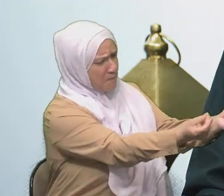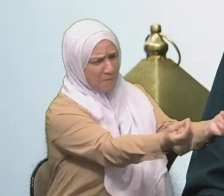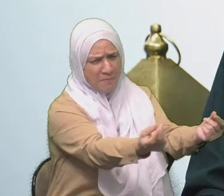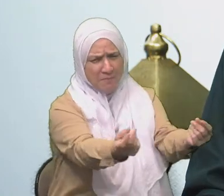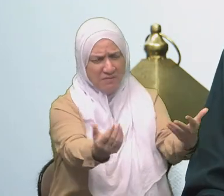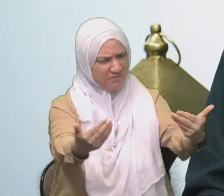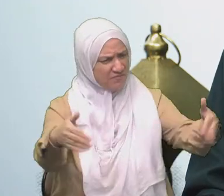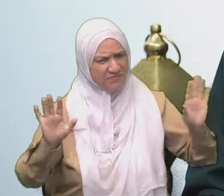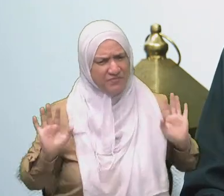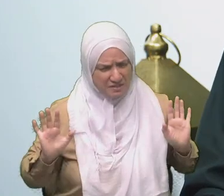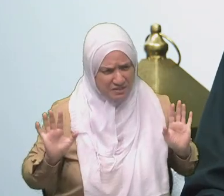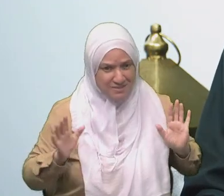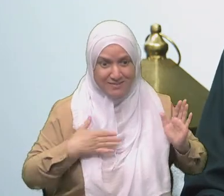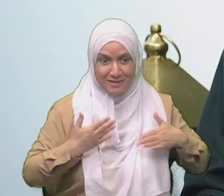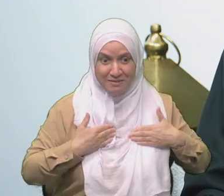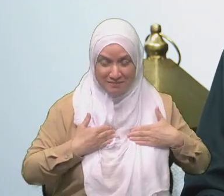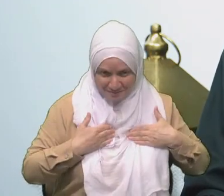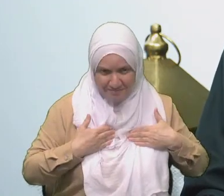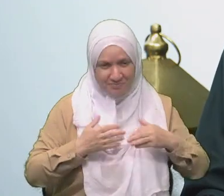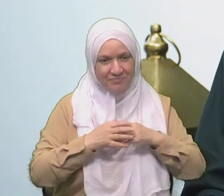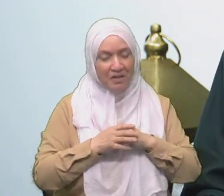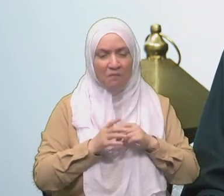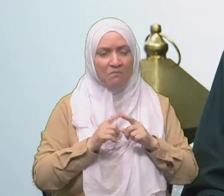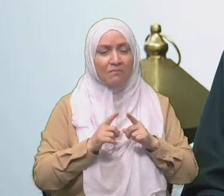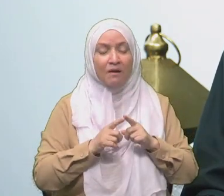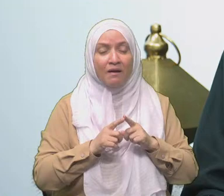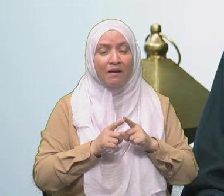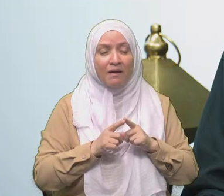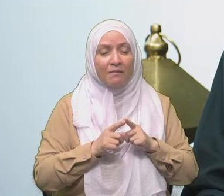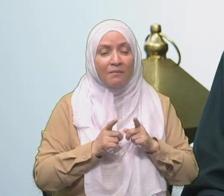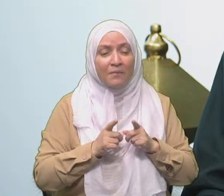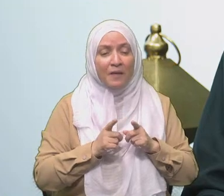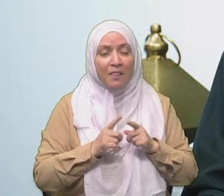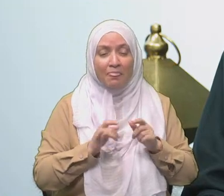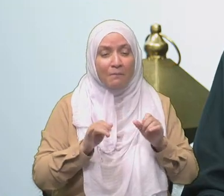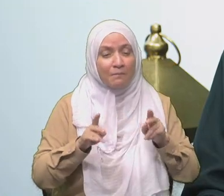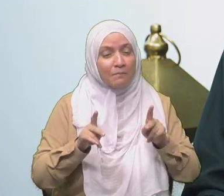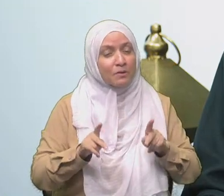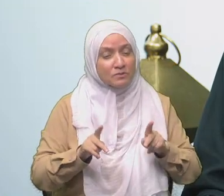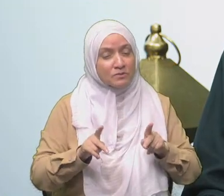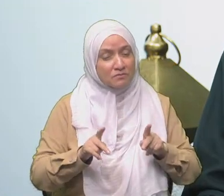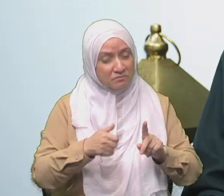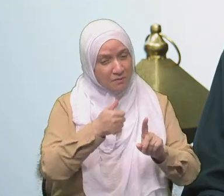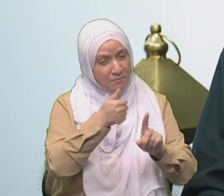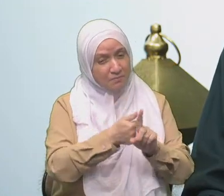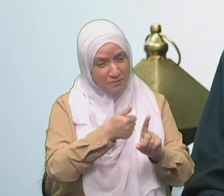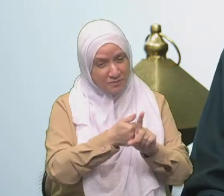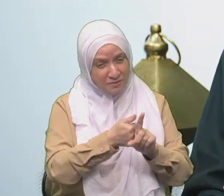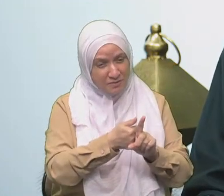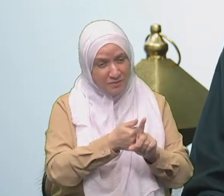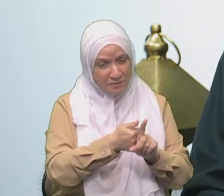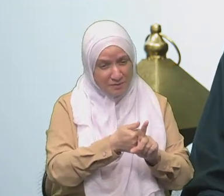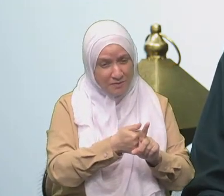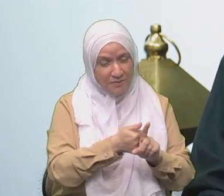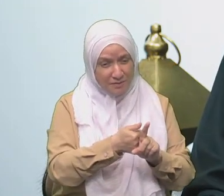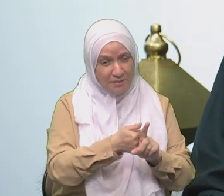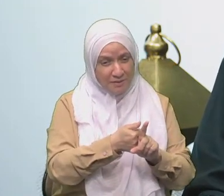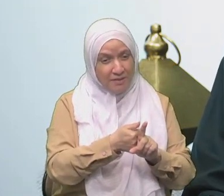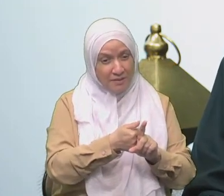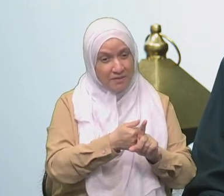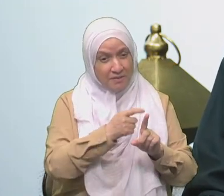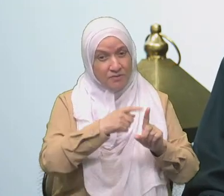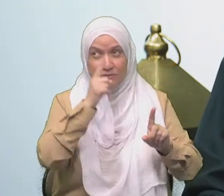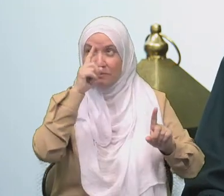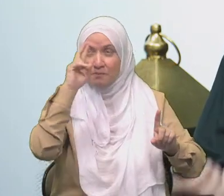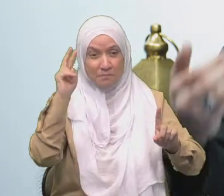Like we find it unfathomable that literally a person can come back to Allah subhanahu wa ta'ala in 1 minute after 100 years of